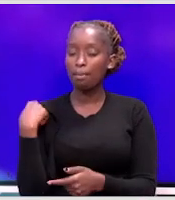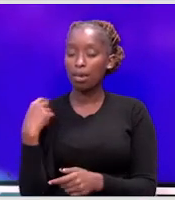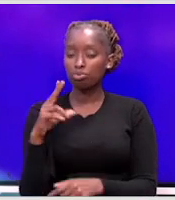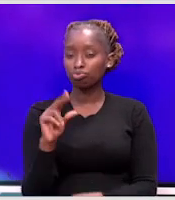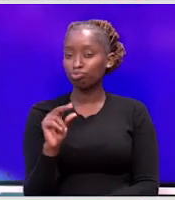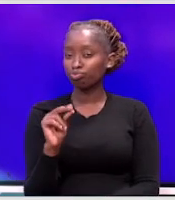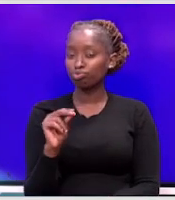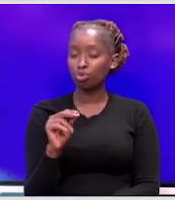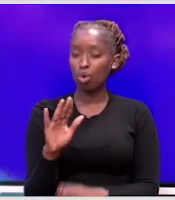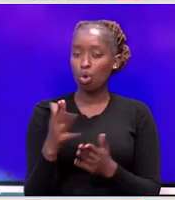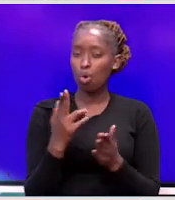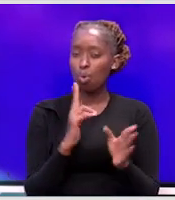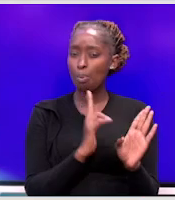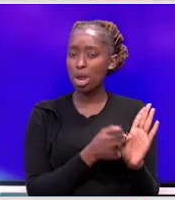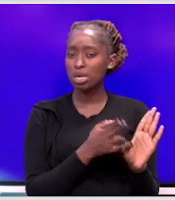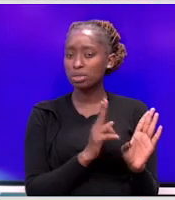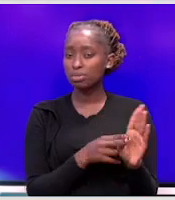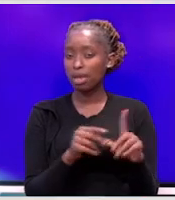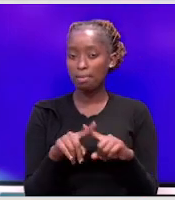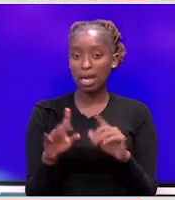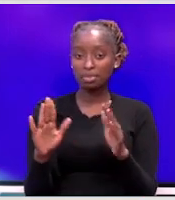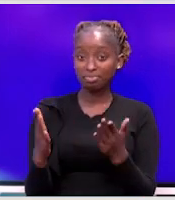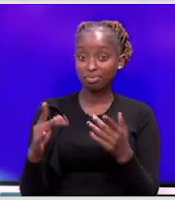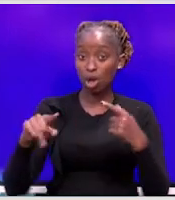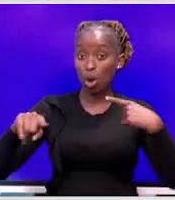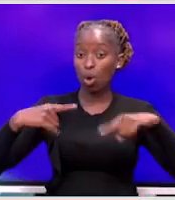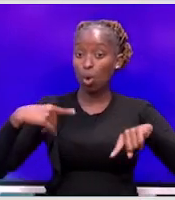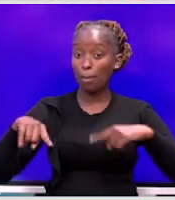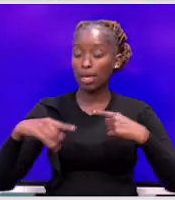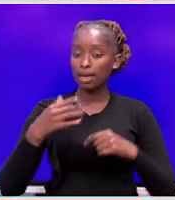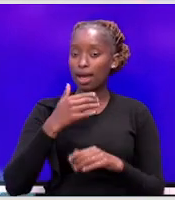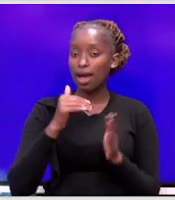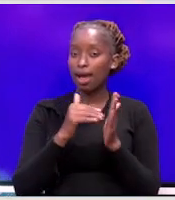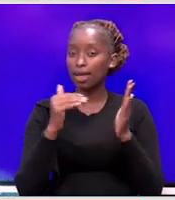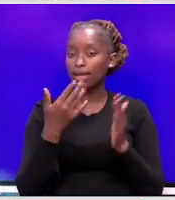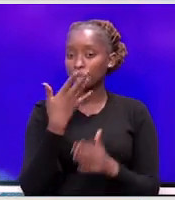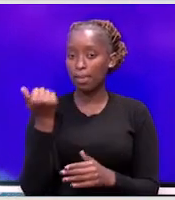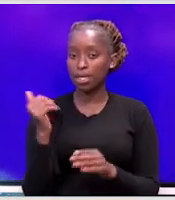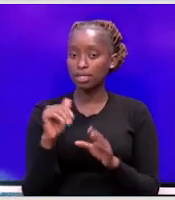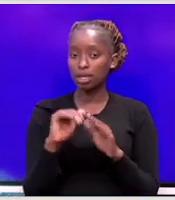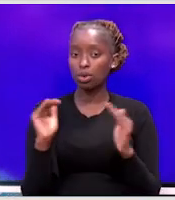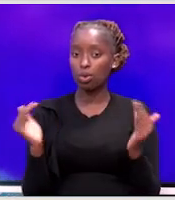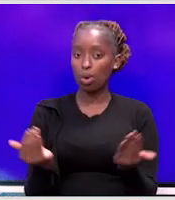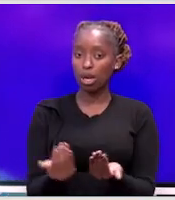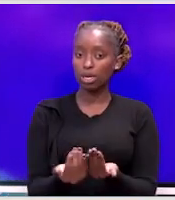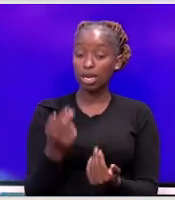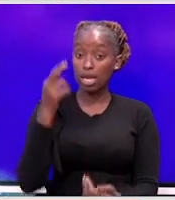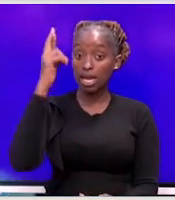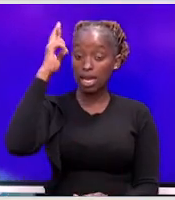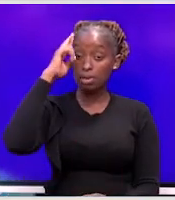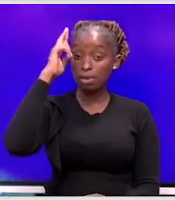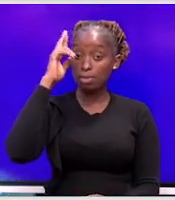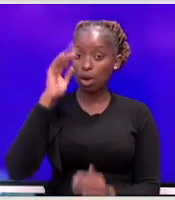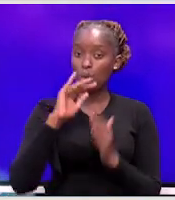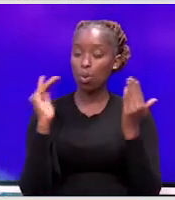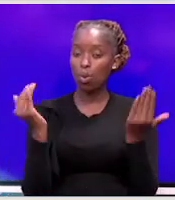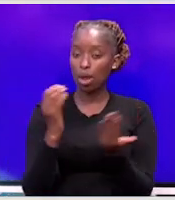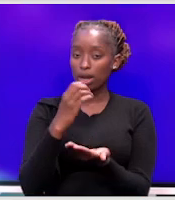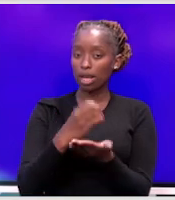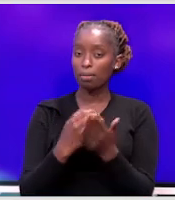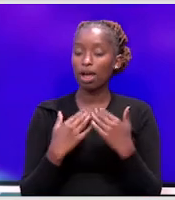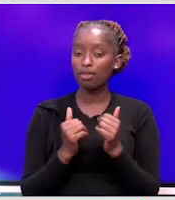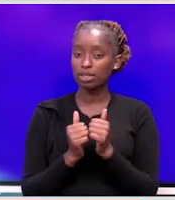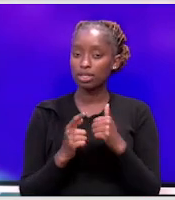not just to participate, but to compete against the very best in the world. Remember that the World Cup is a